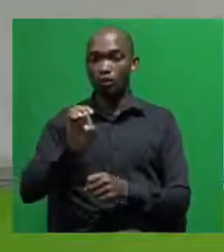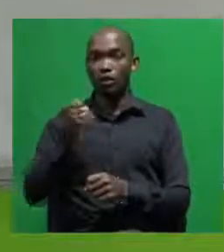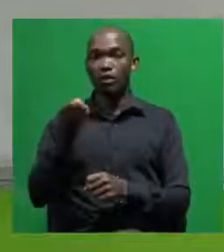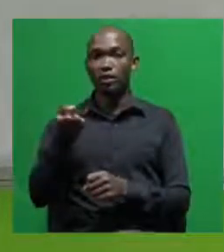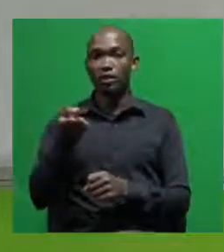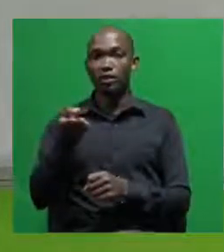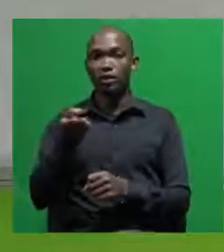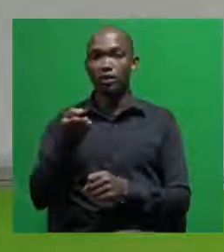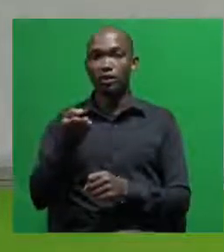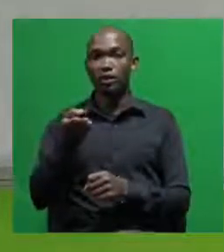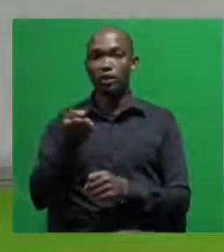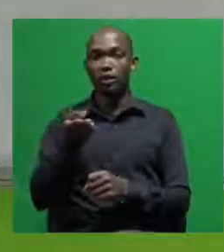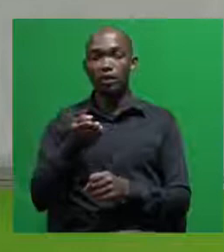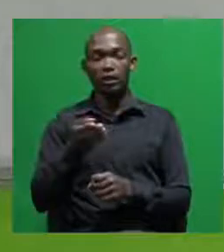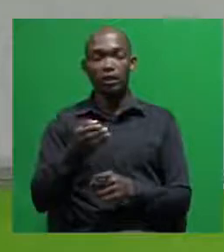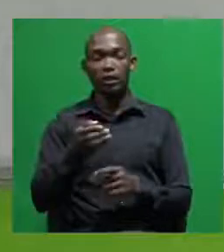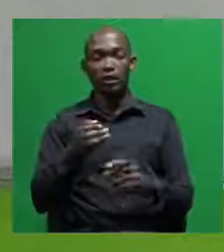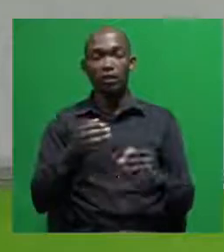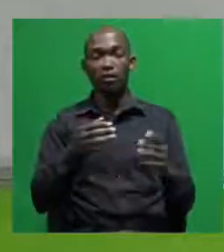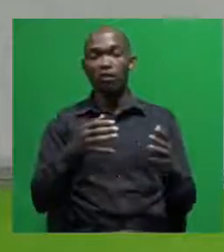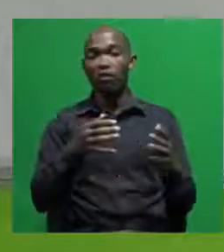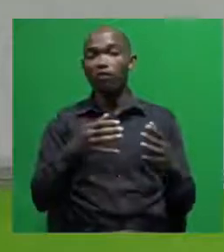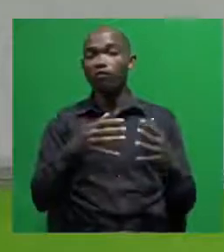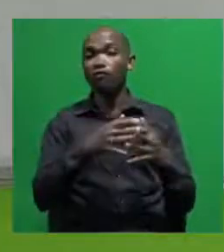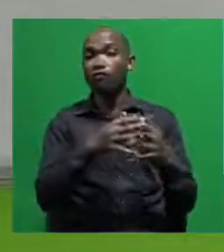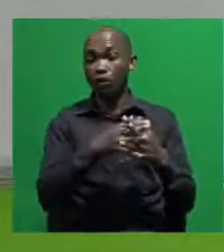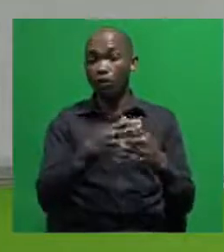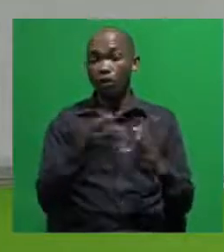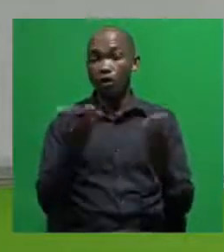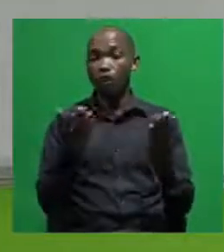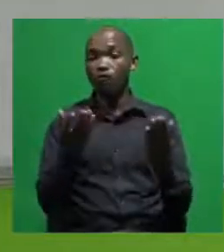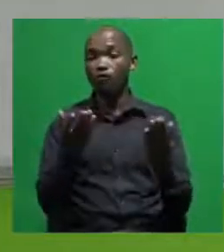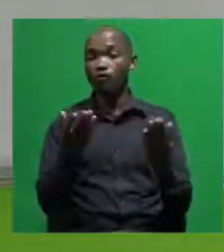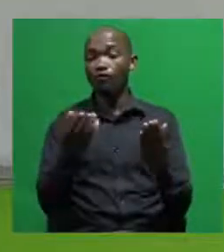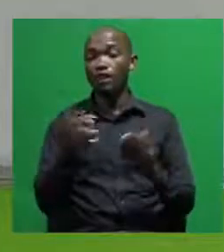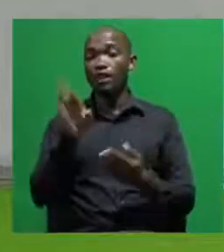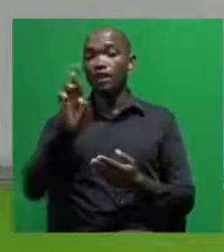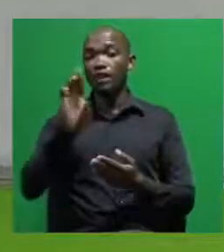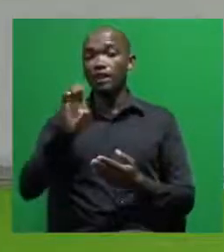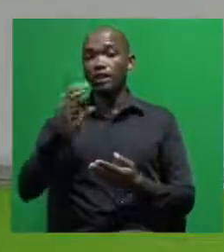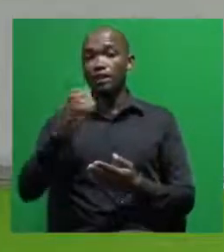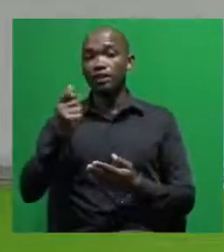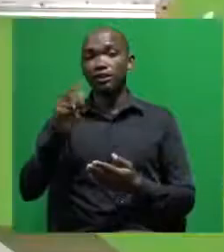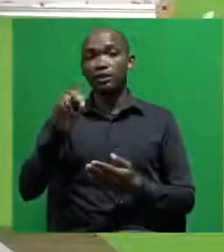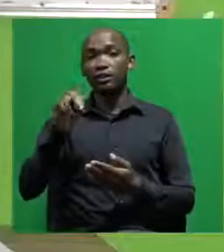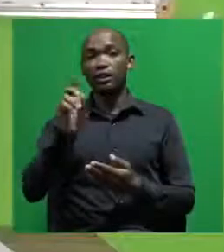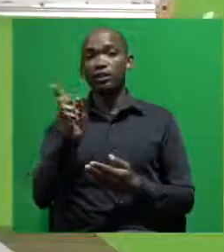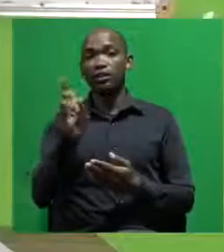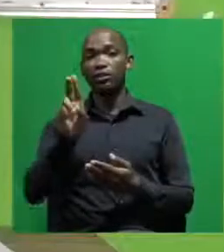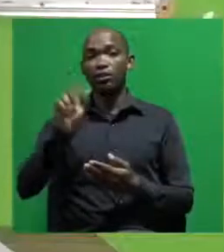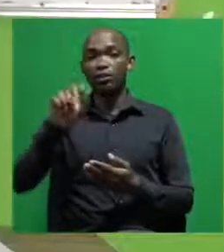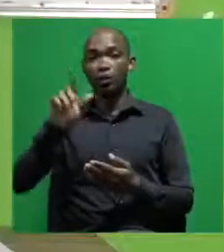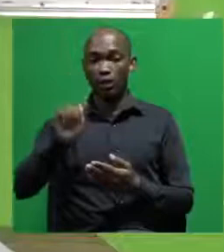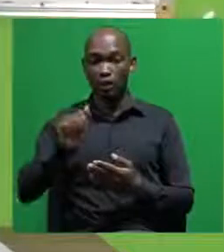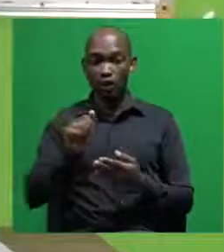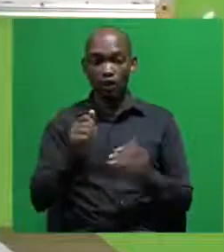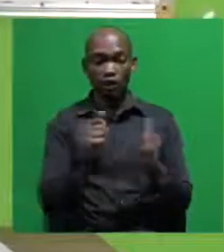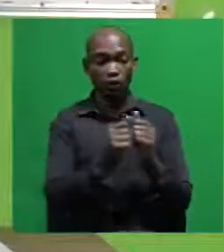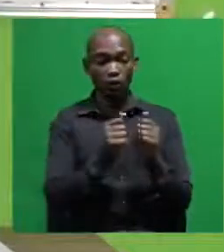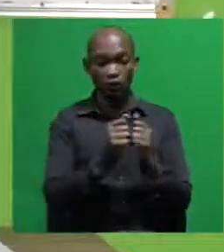is in the form of the rectangular object, but it has a special feature for